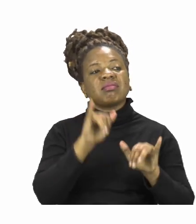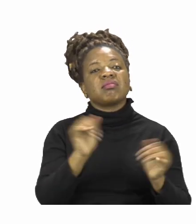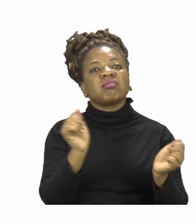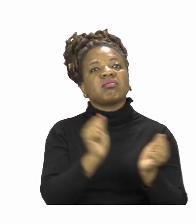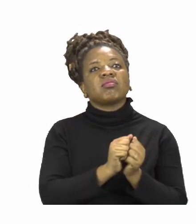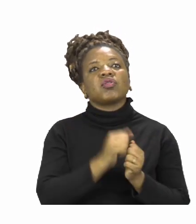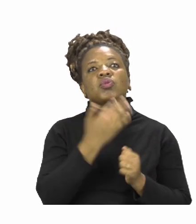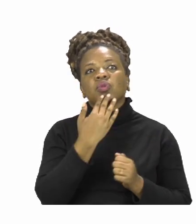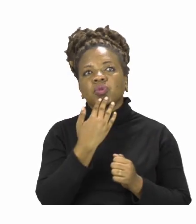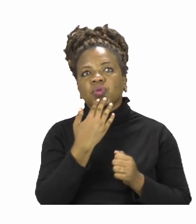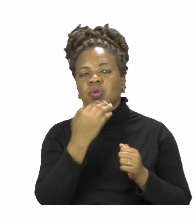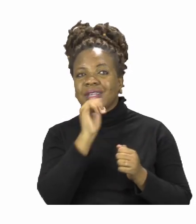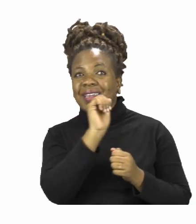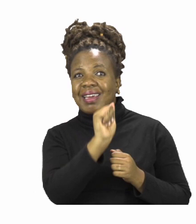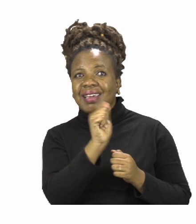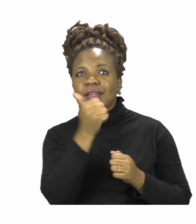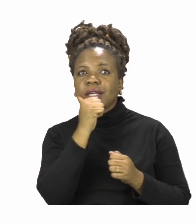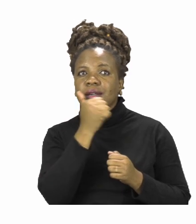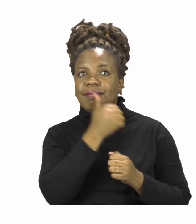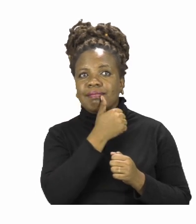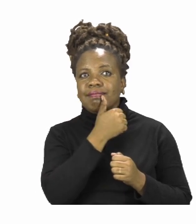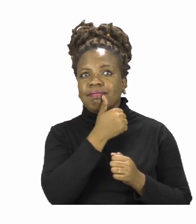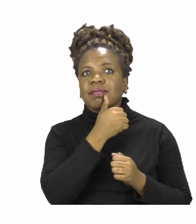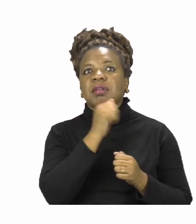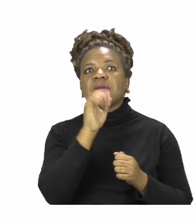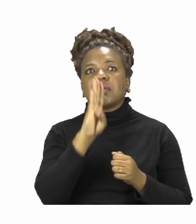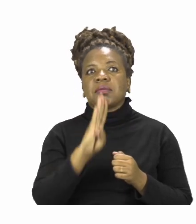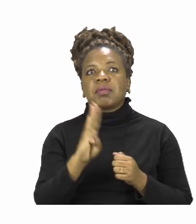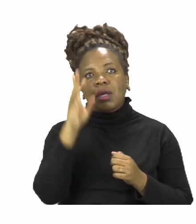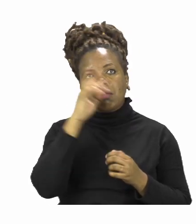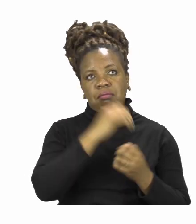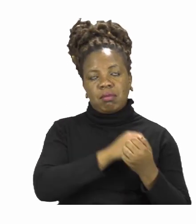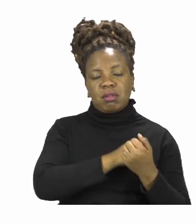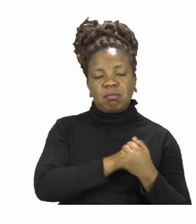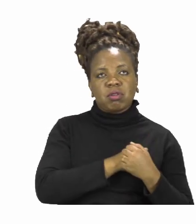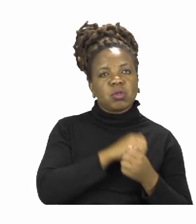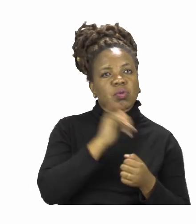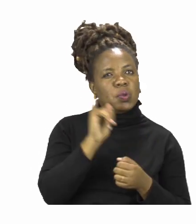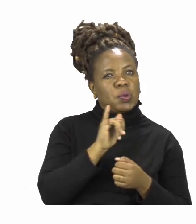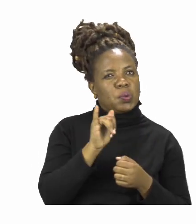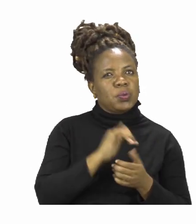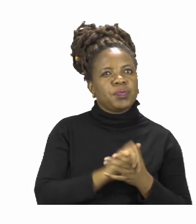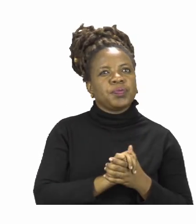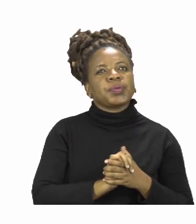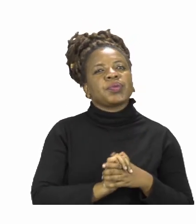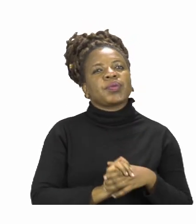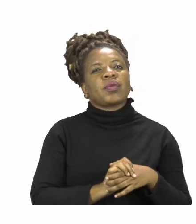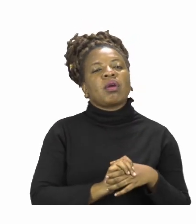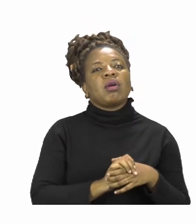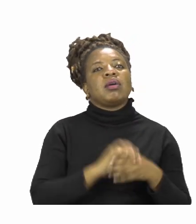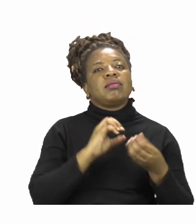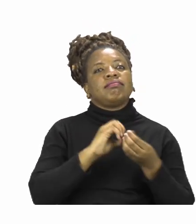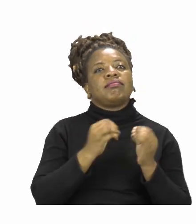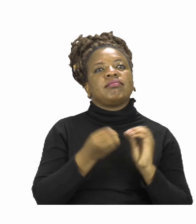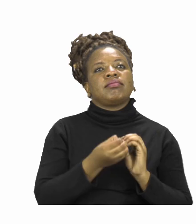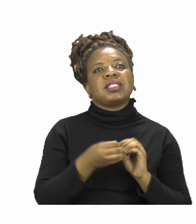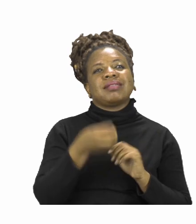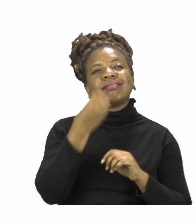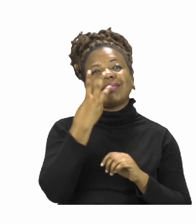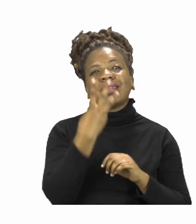3, her mother died of. Is it AIDS or is it